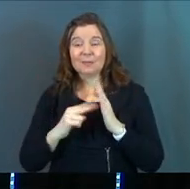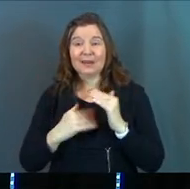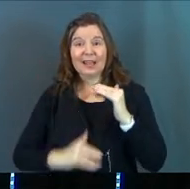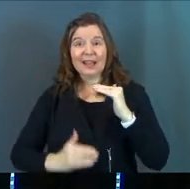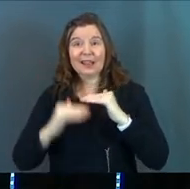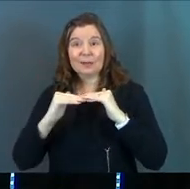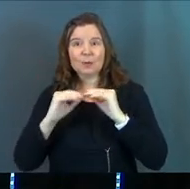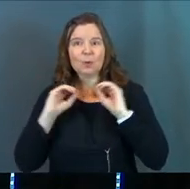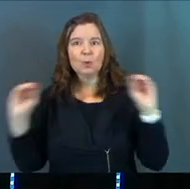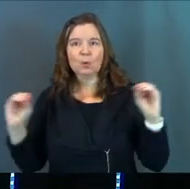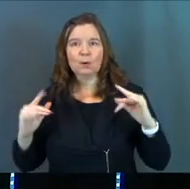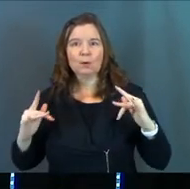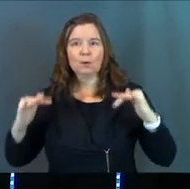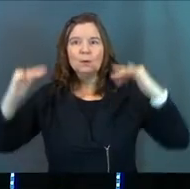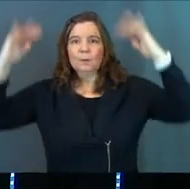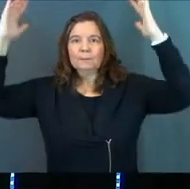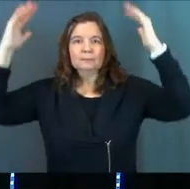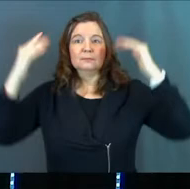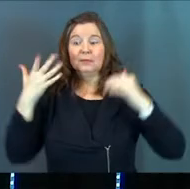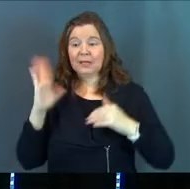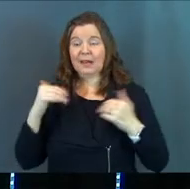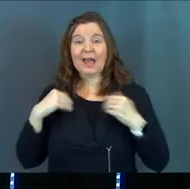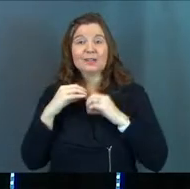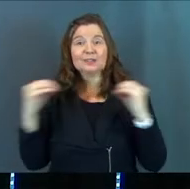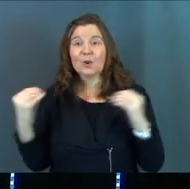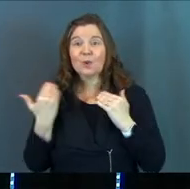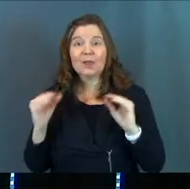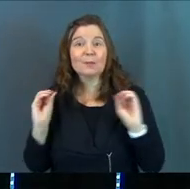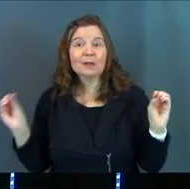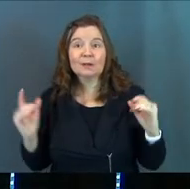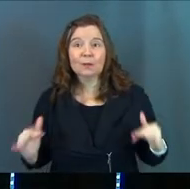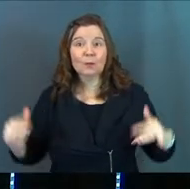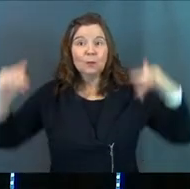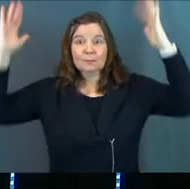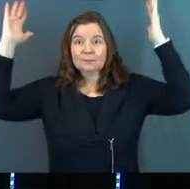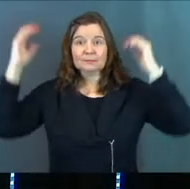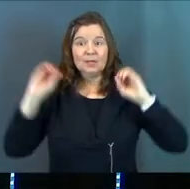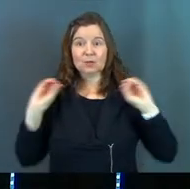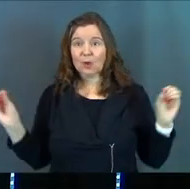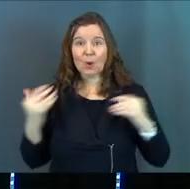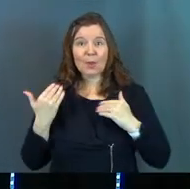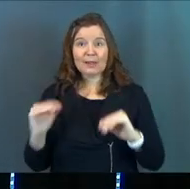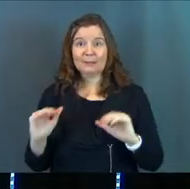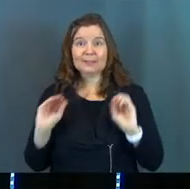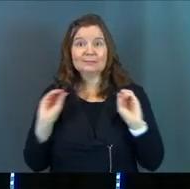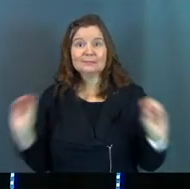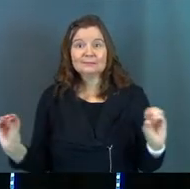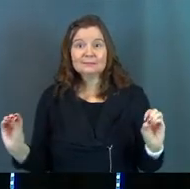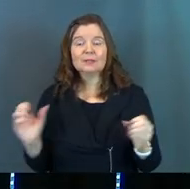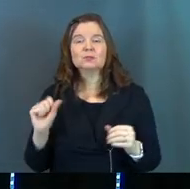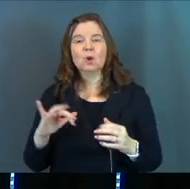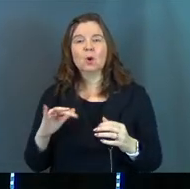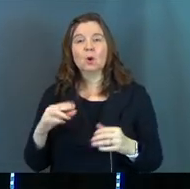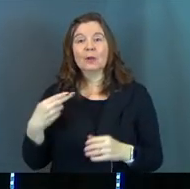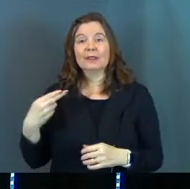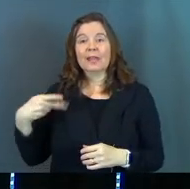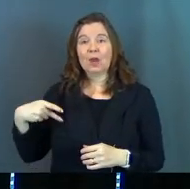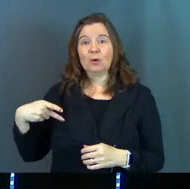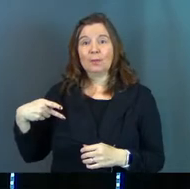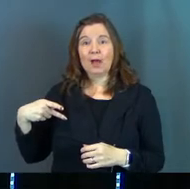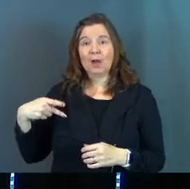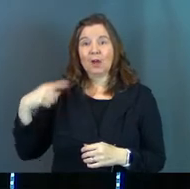for 2 weeks, Limitless God, because our God has no limits. Amen? God has no limits. So in the Harry